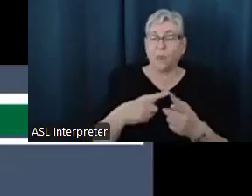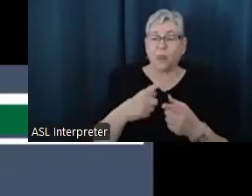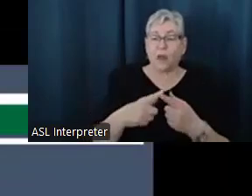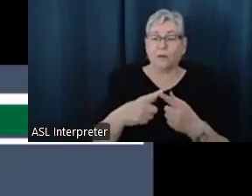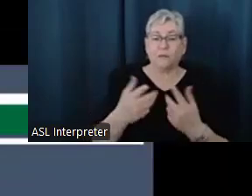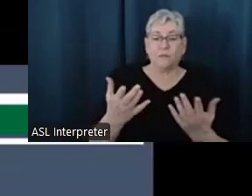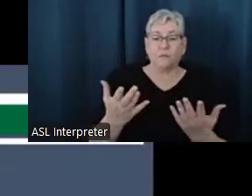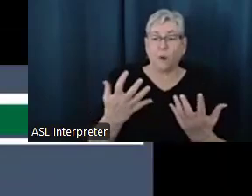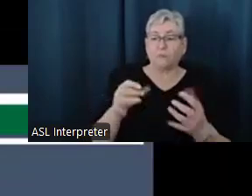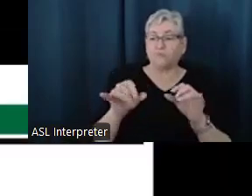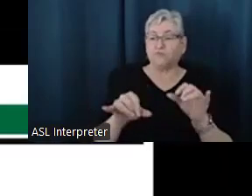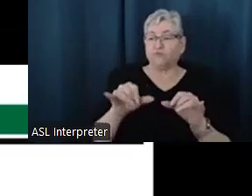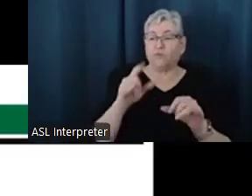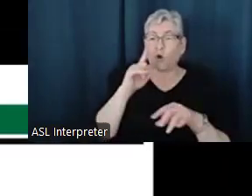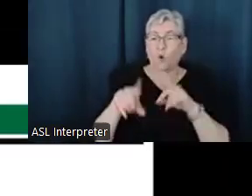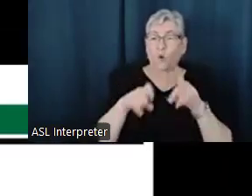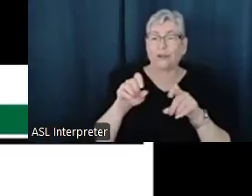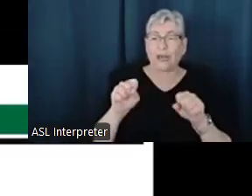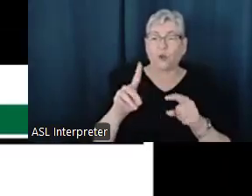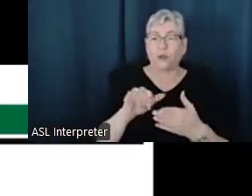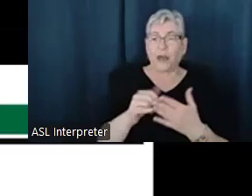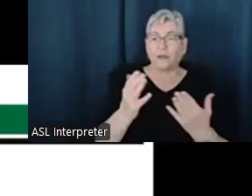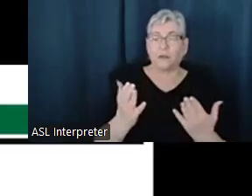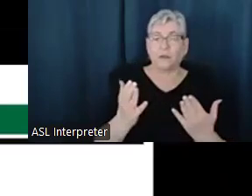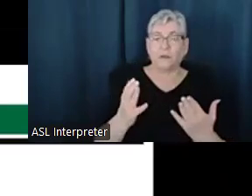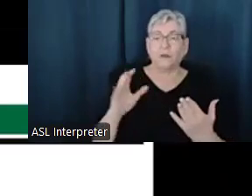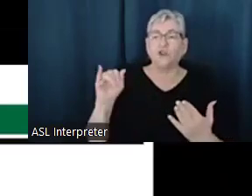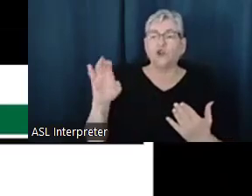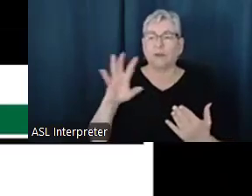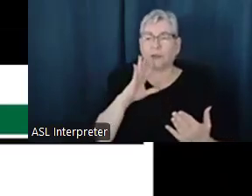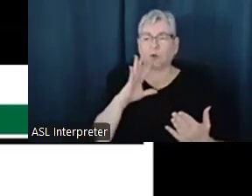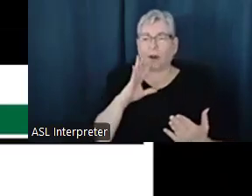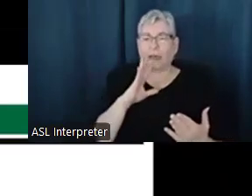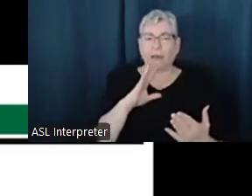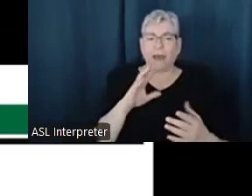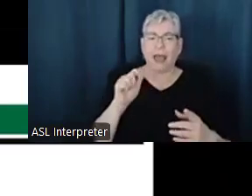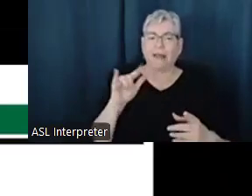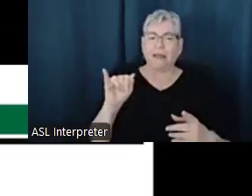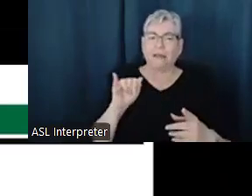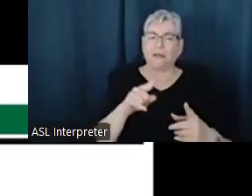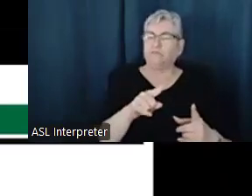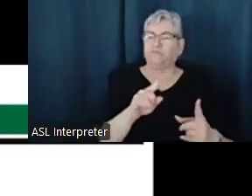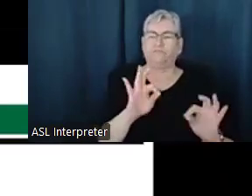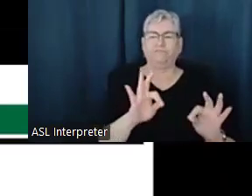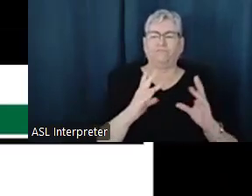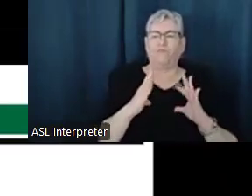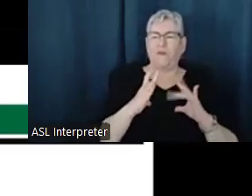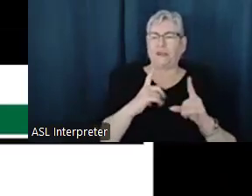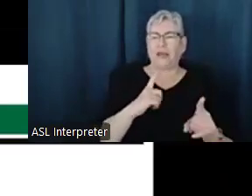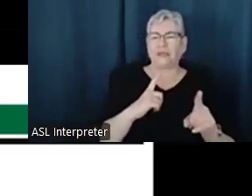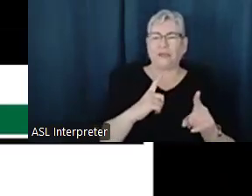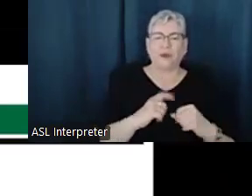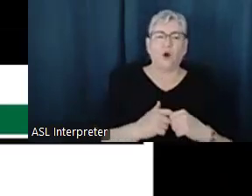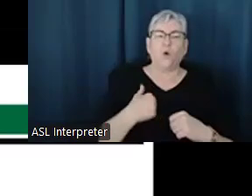on for questions, we can maybe do that. Sure. Allie, number one, that was fantastic, and we are really glad